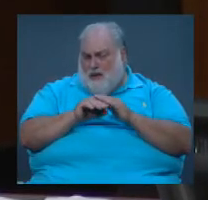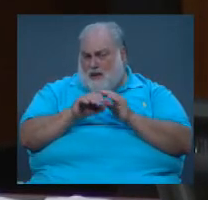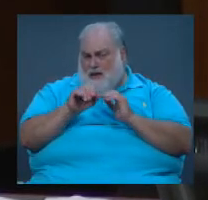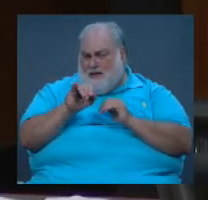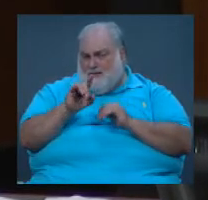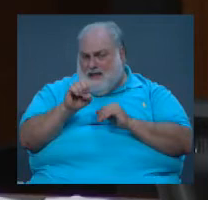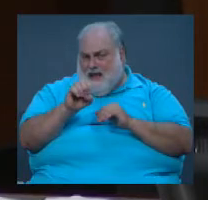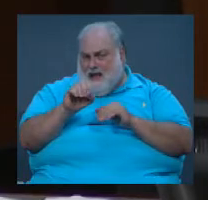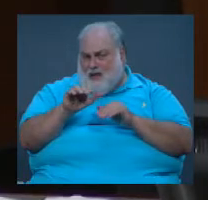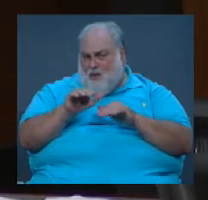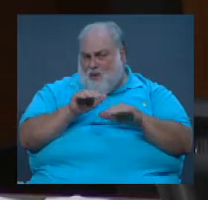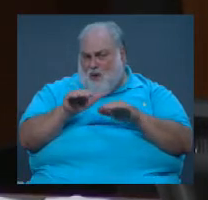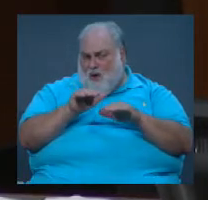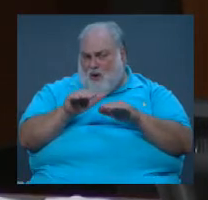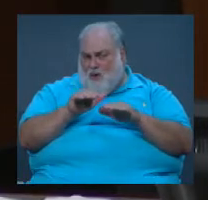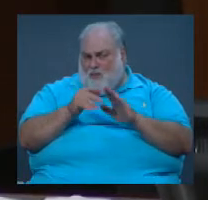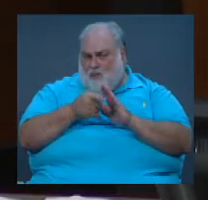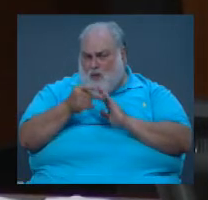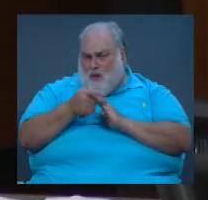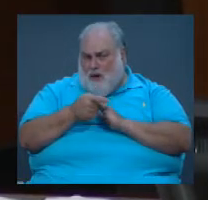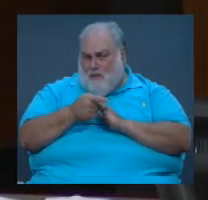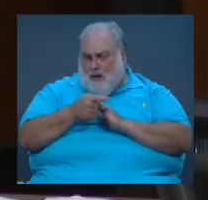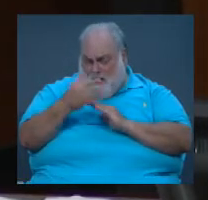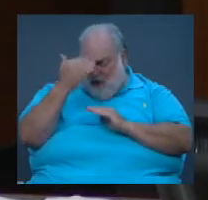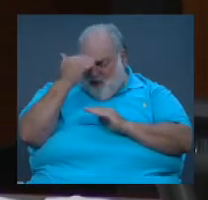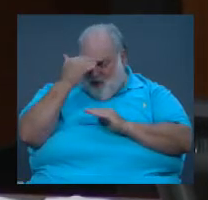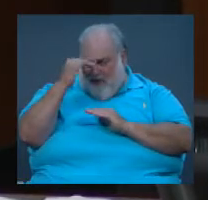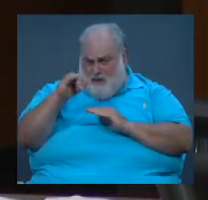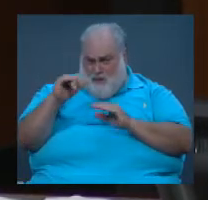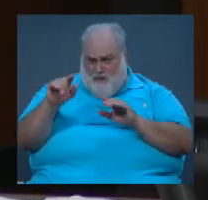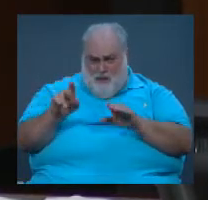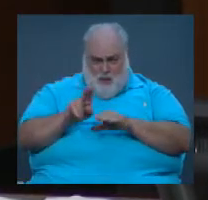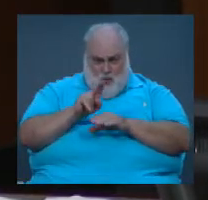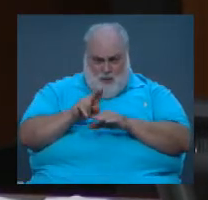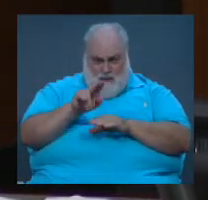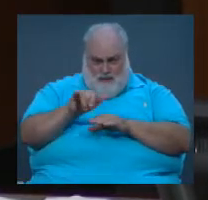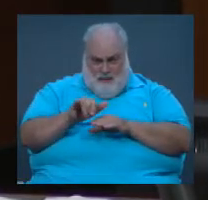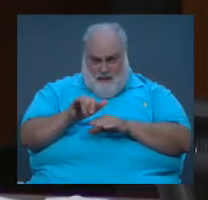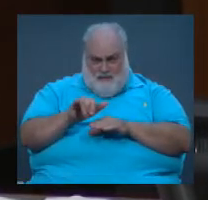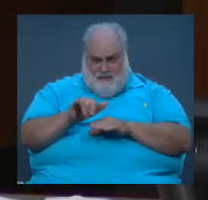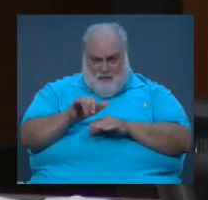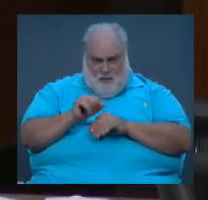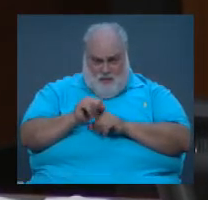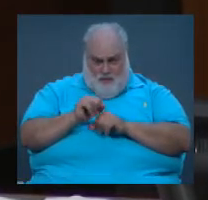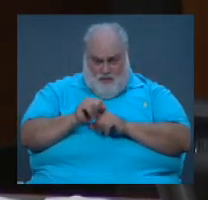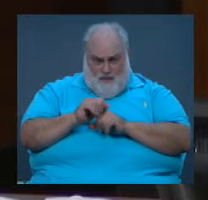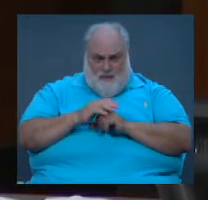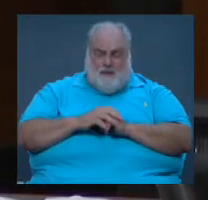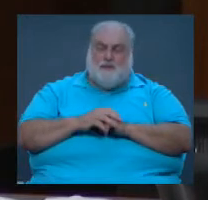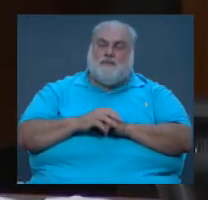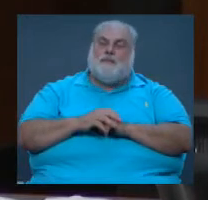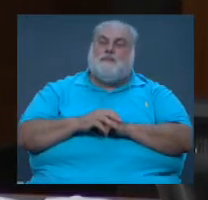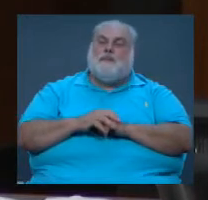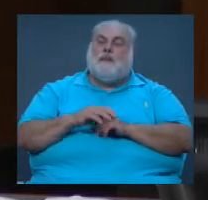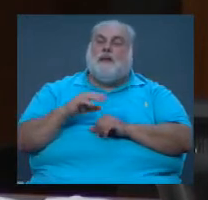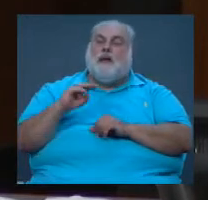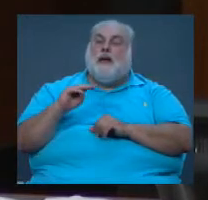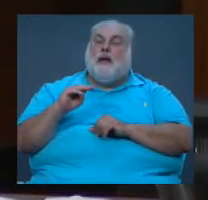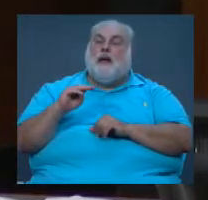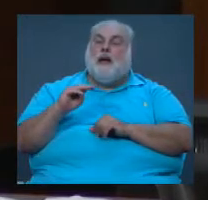program to do this work? Because I know we have a reentry program that we have been using to do similar kind of work. Sure. Director